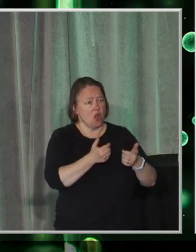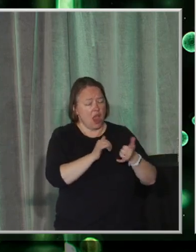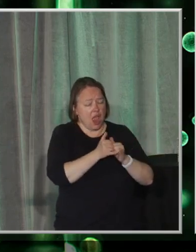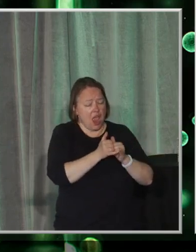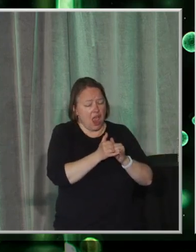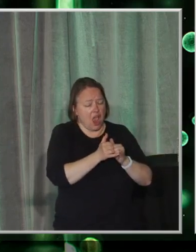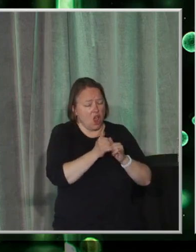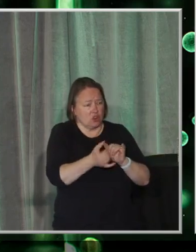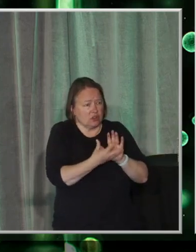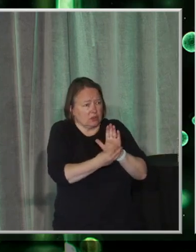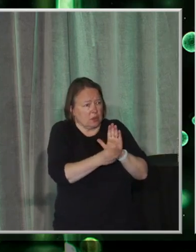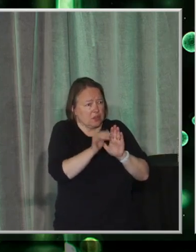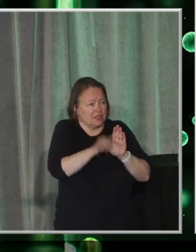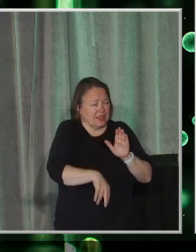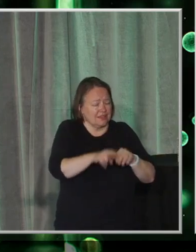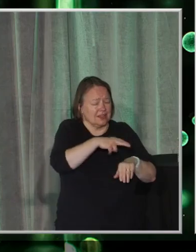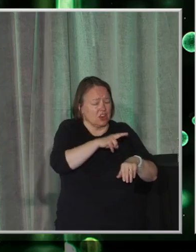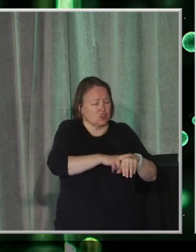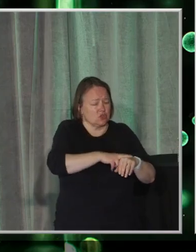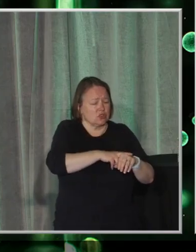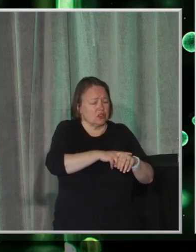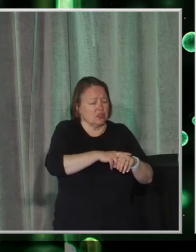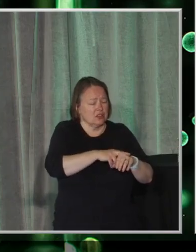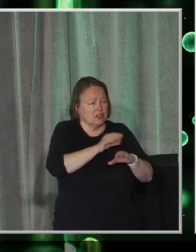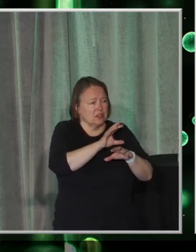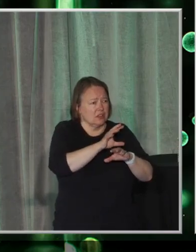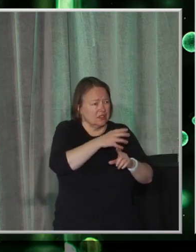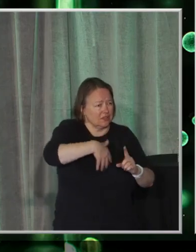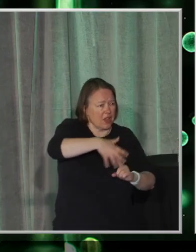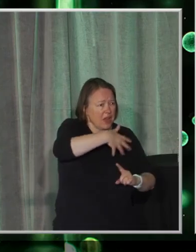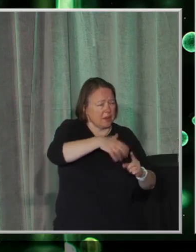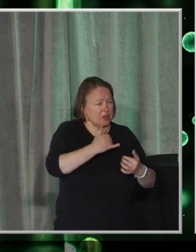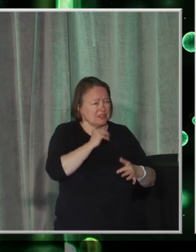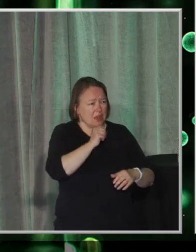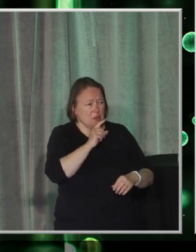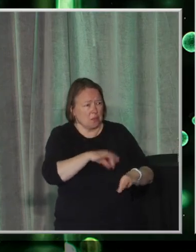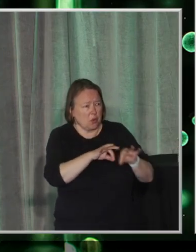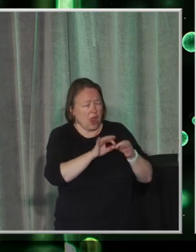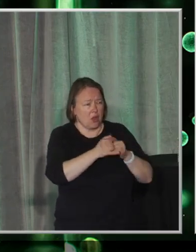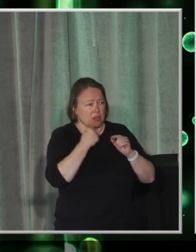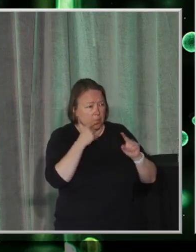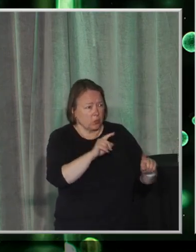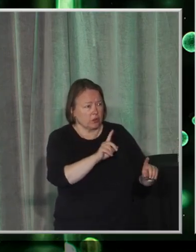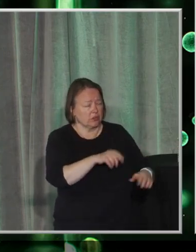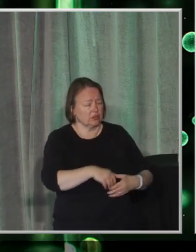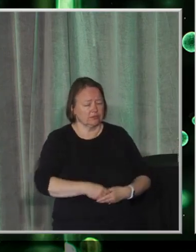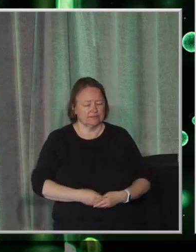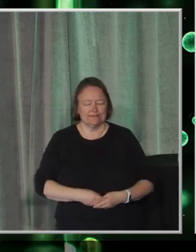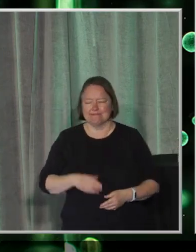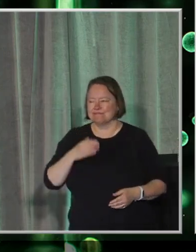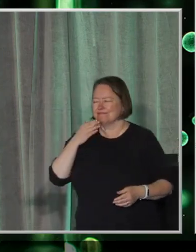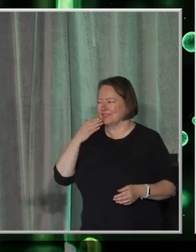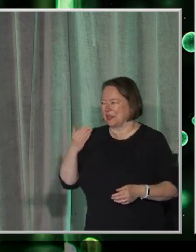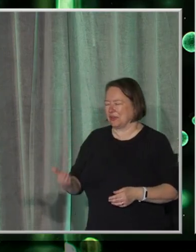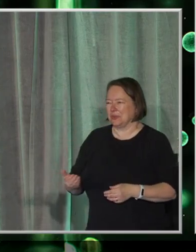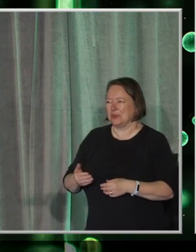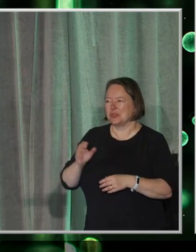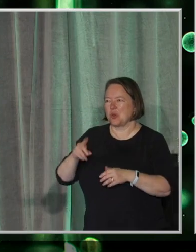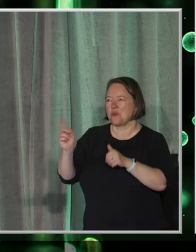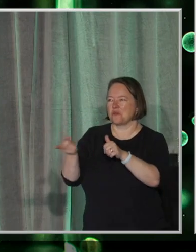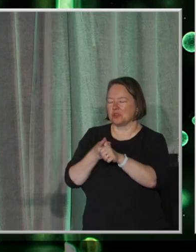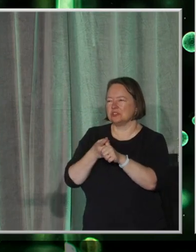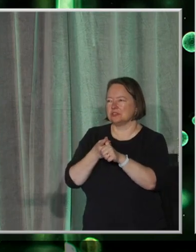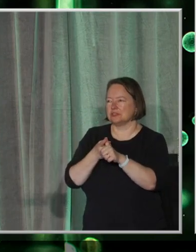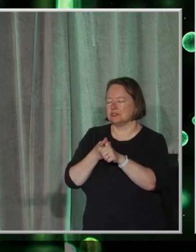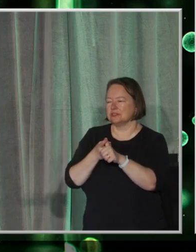how do you replicate the natural habitat? Or is it not important? Or how does that work? Thank you. So first and